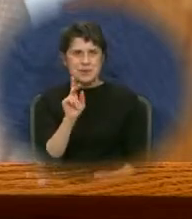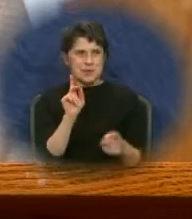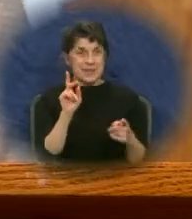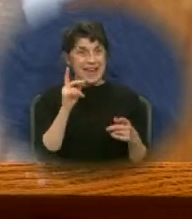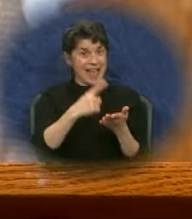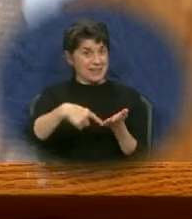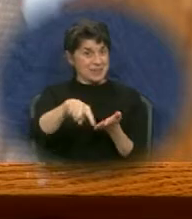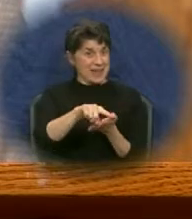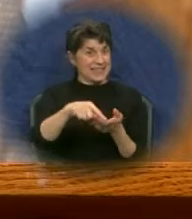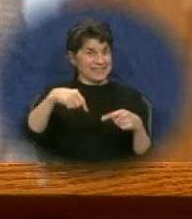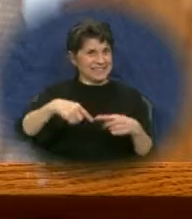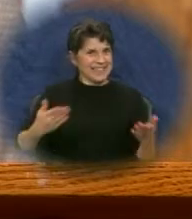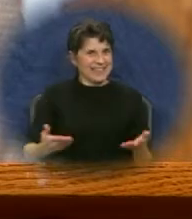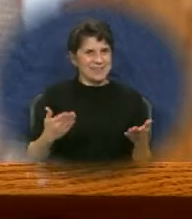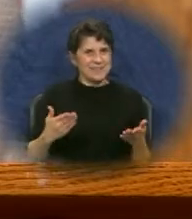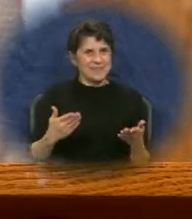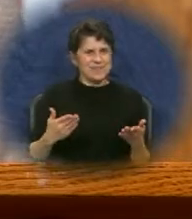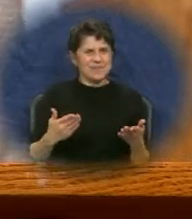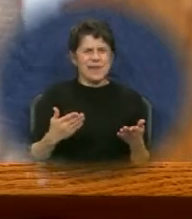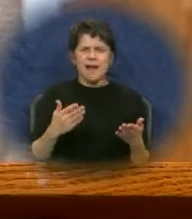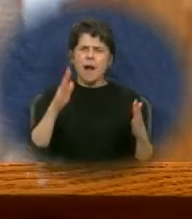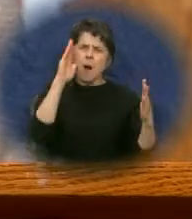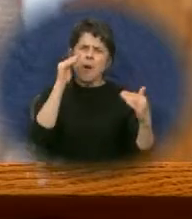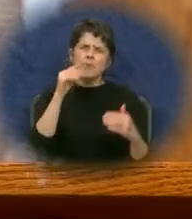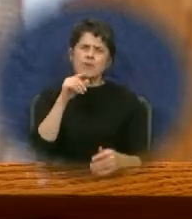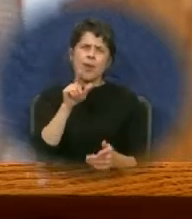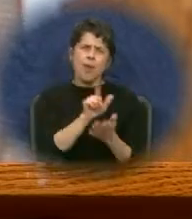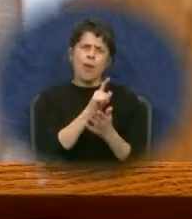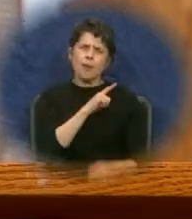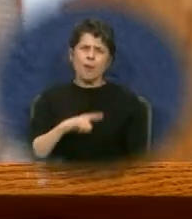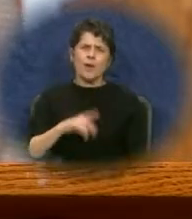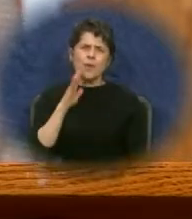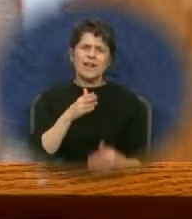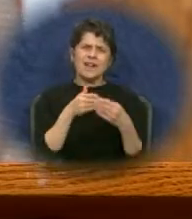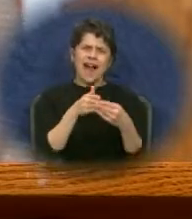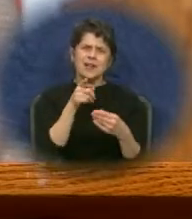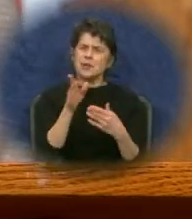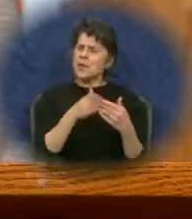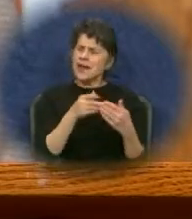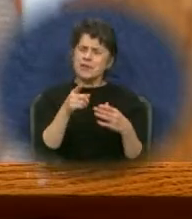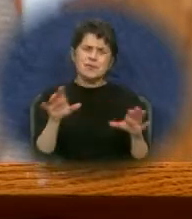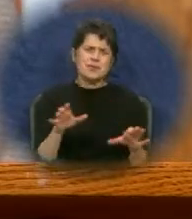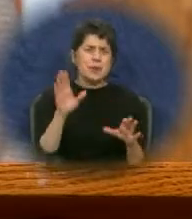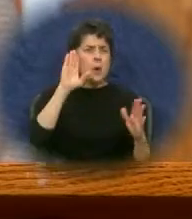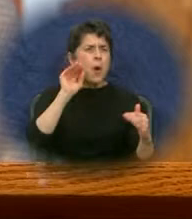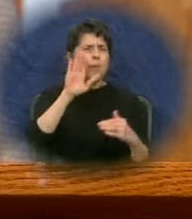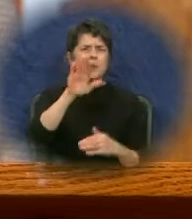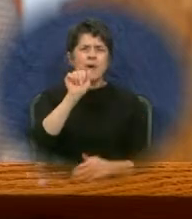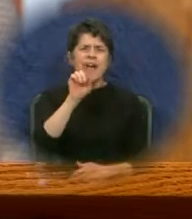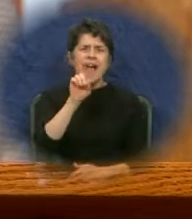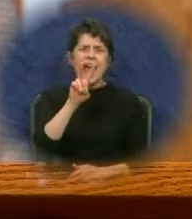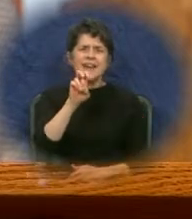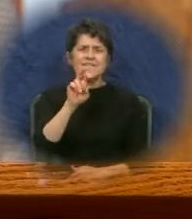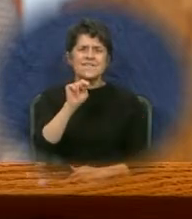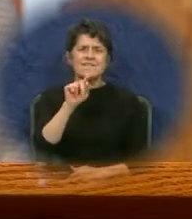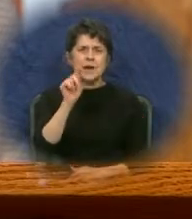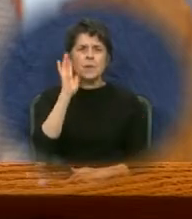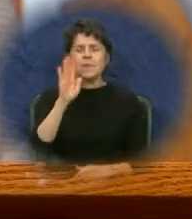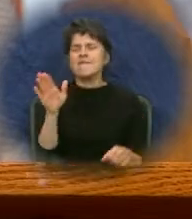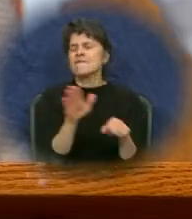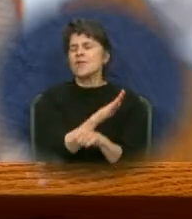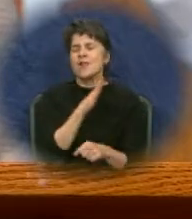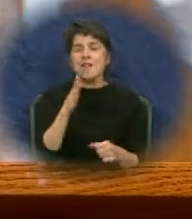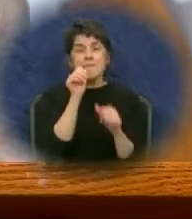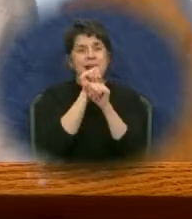week, and may the Lord guide you in whatever you do, and may your Advent be full of blessings and happiness.